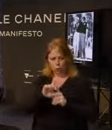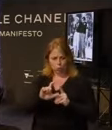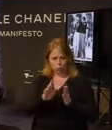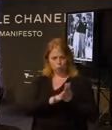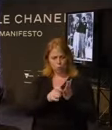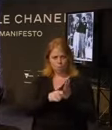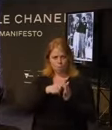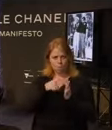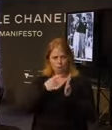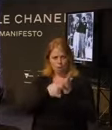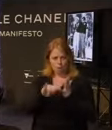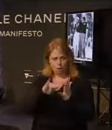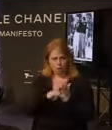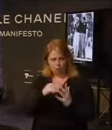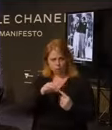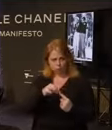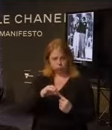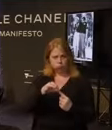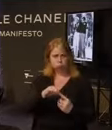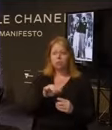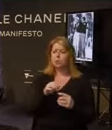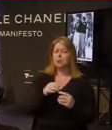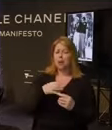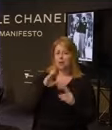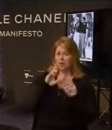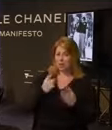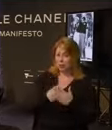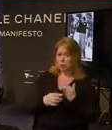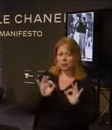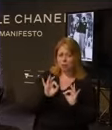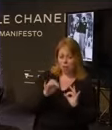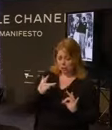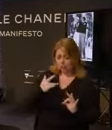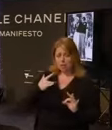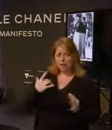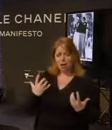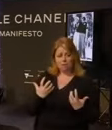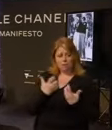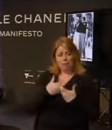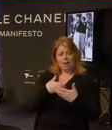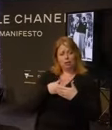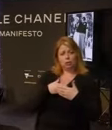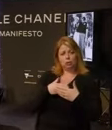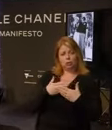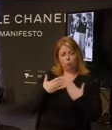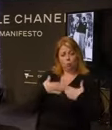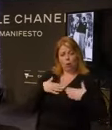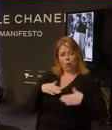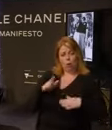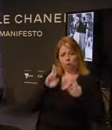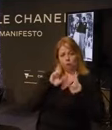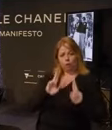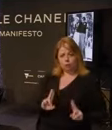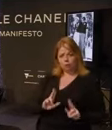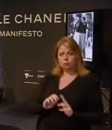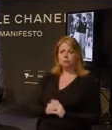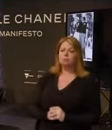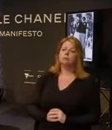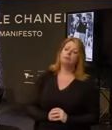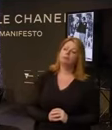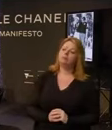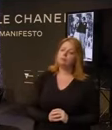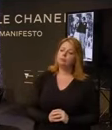that it was more than just fashion, it was the lifestyle that went along with wearing this sort of fashion, that it